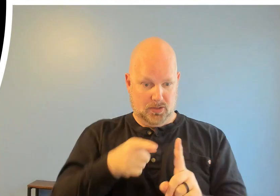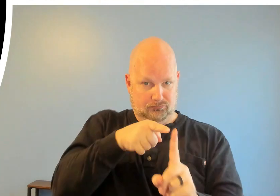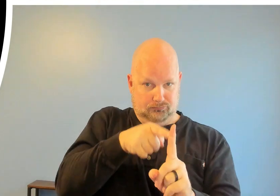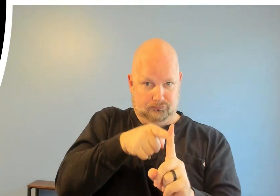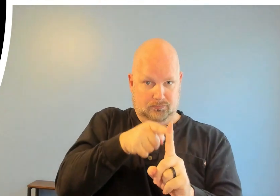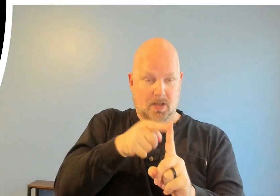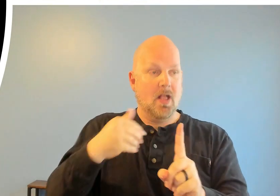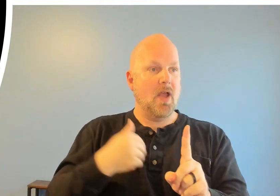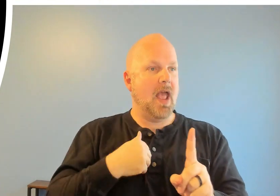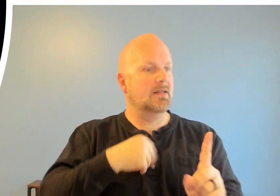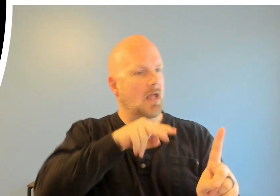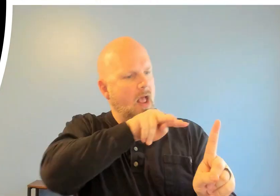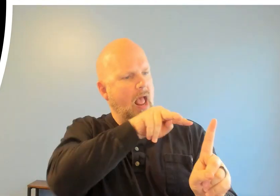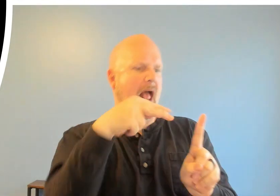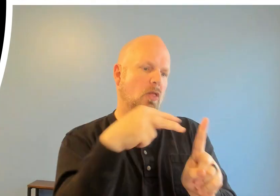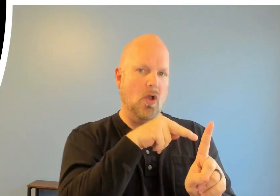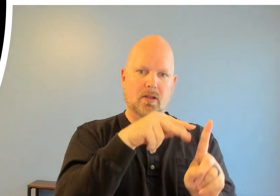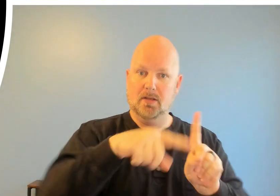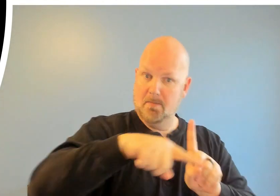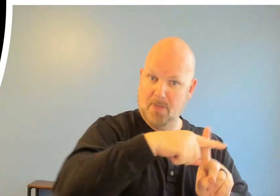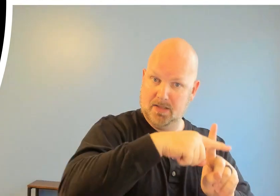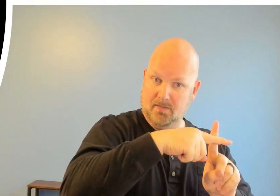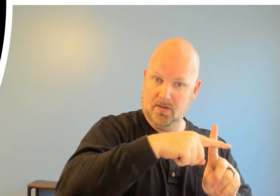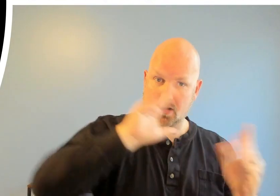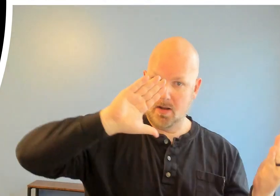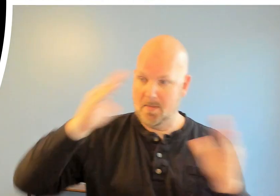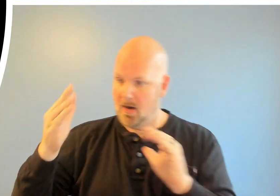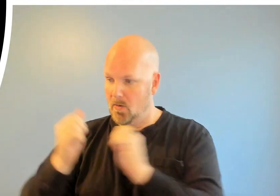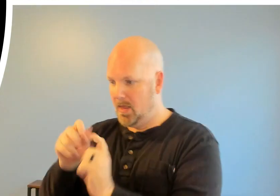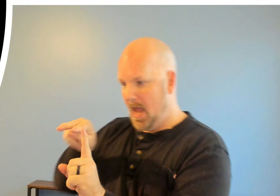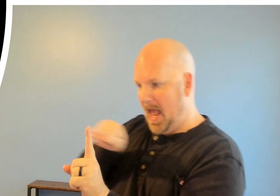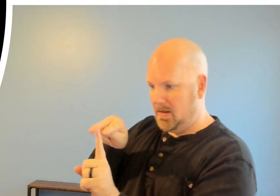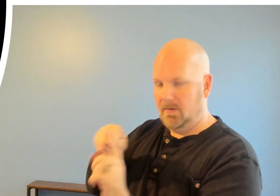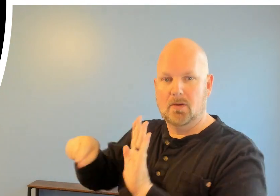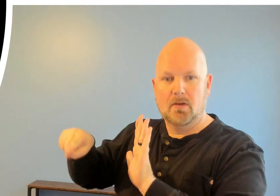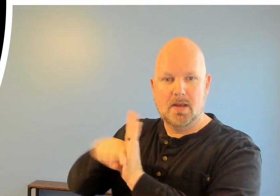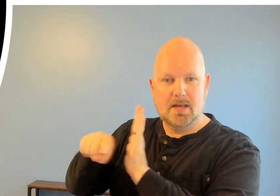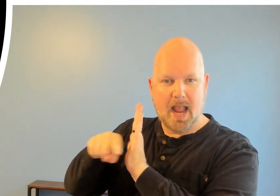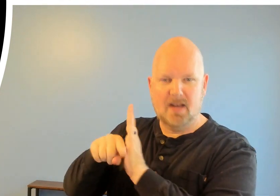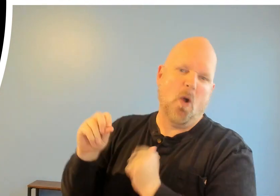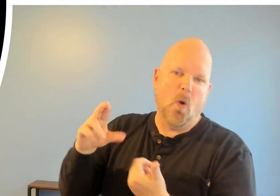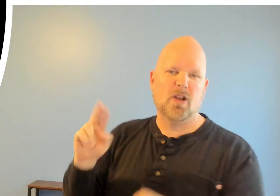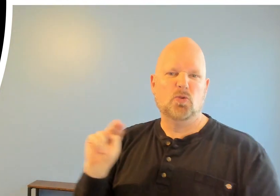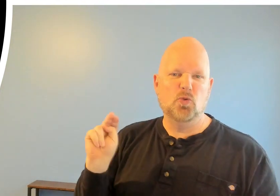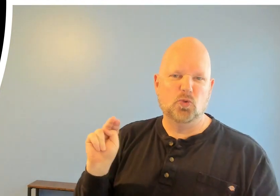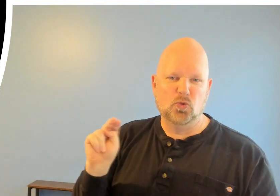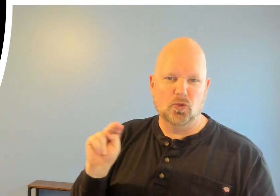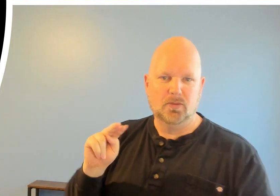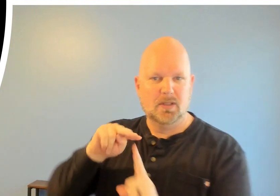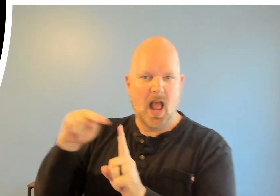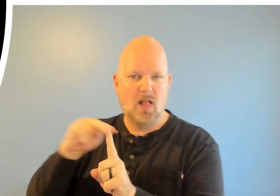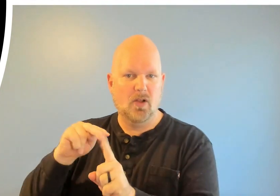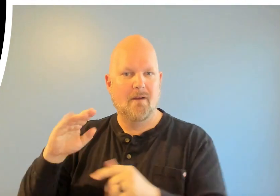somebody who has a outlook or perspective of a positive nature versus someone who has a neutral